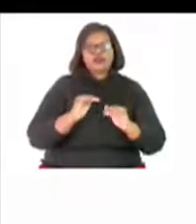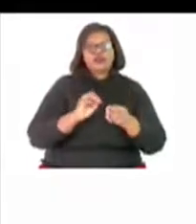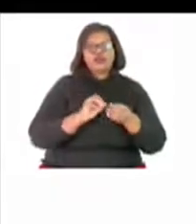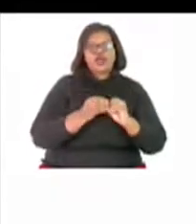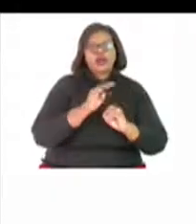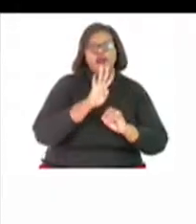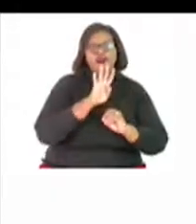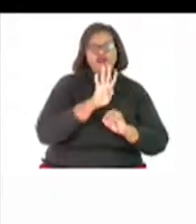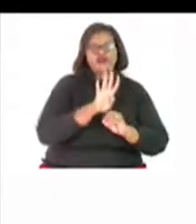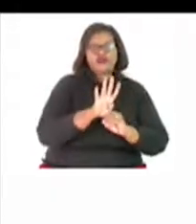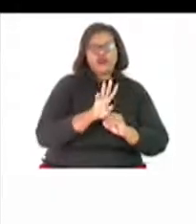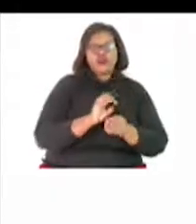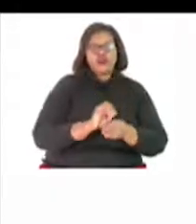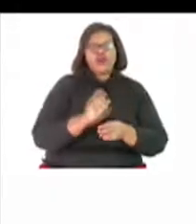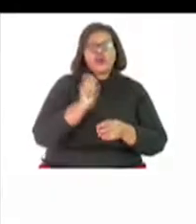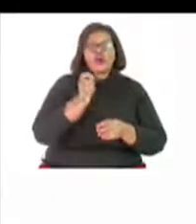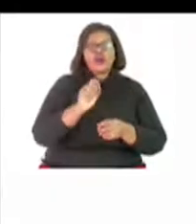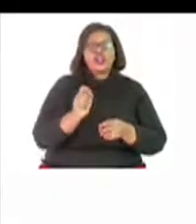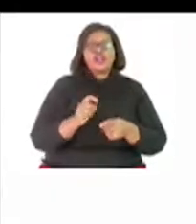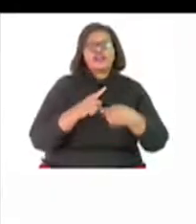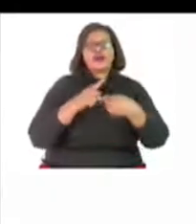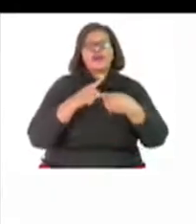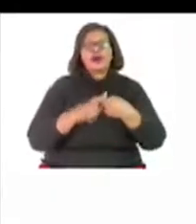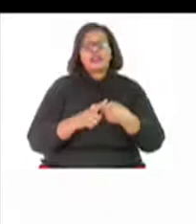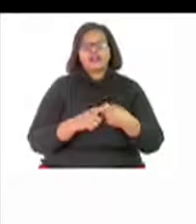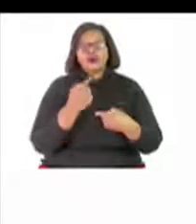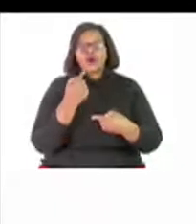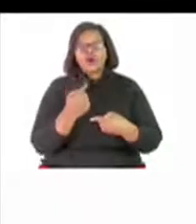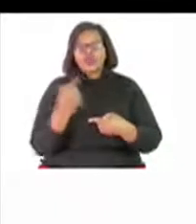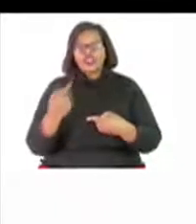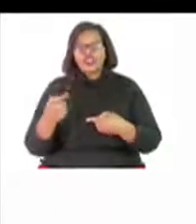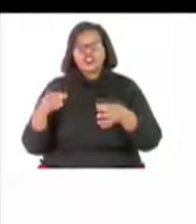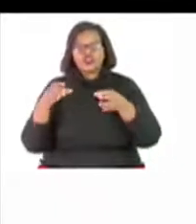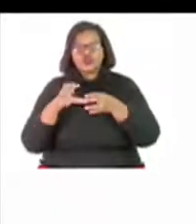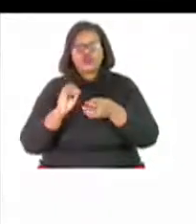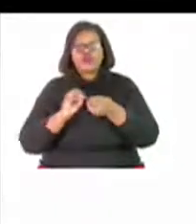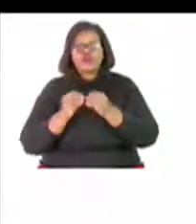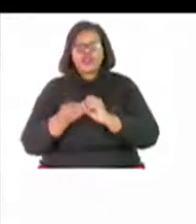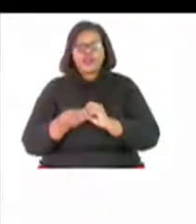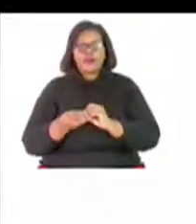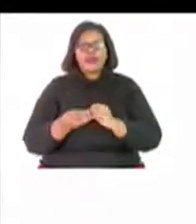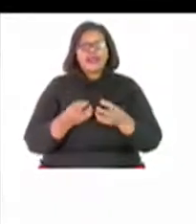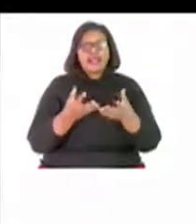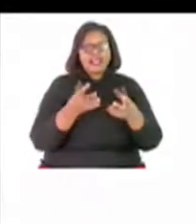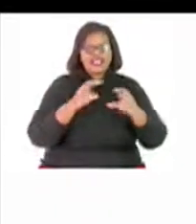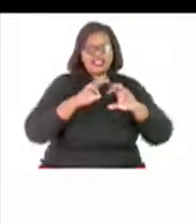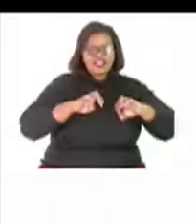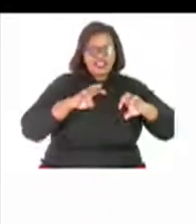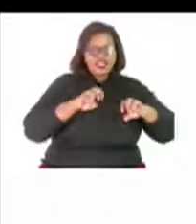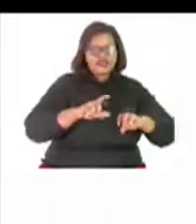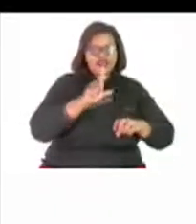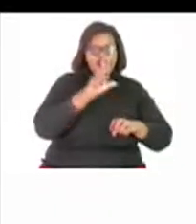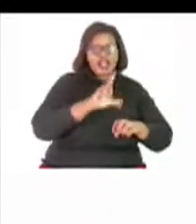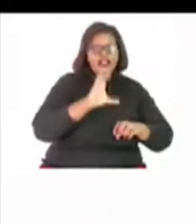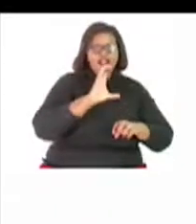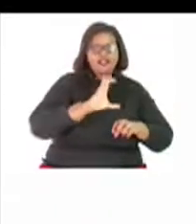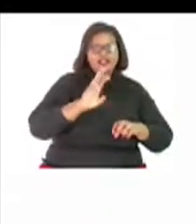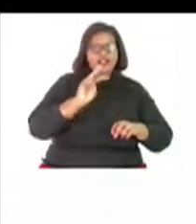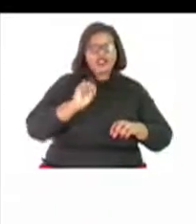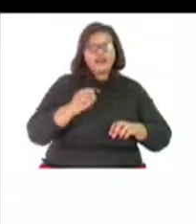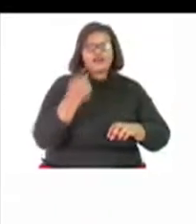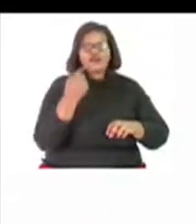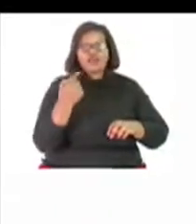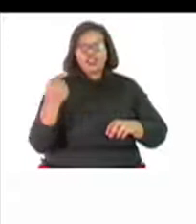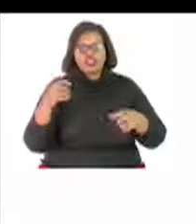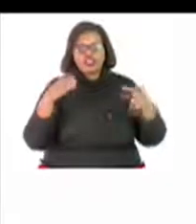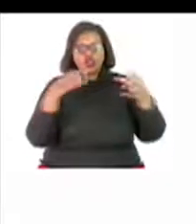Here we have to write down the multiples of each set of numbers and find the LCM of each set. The